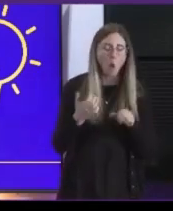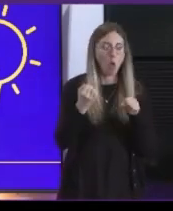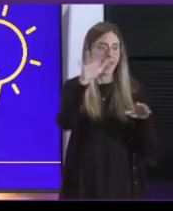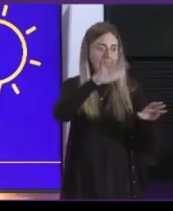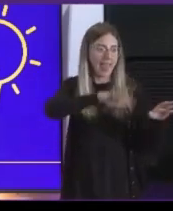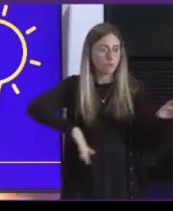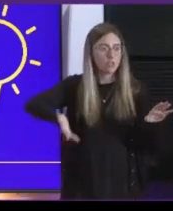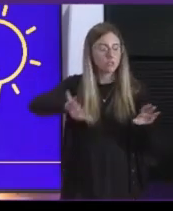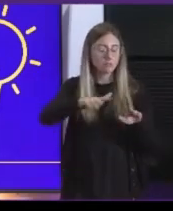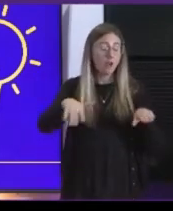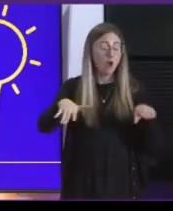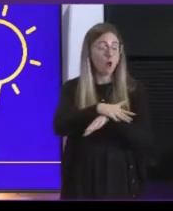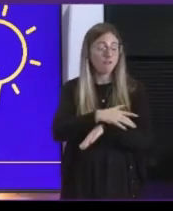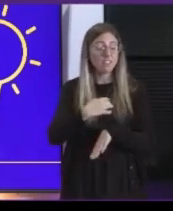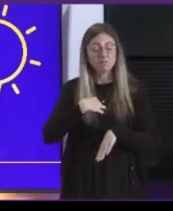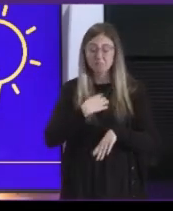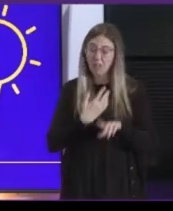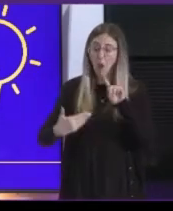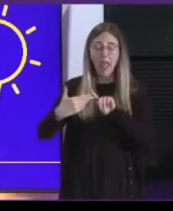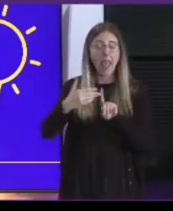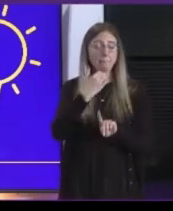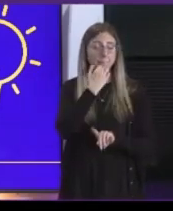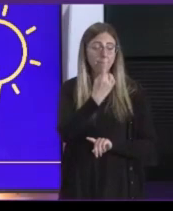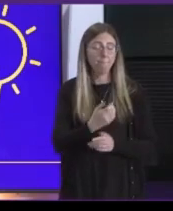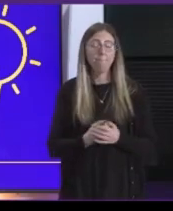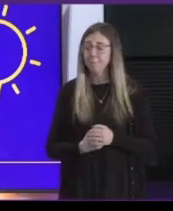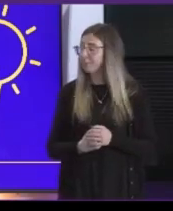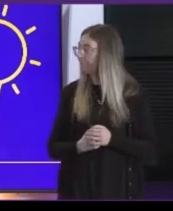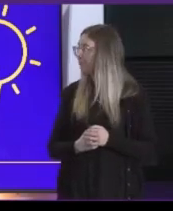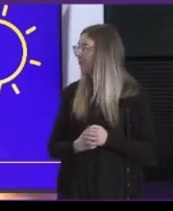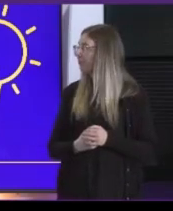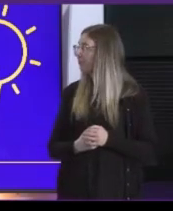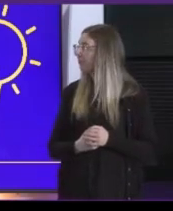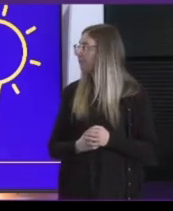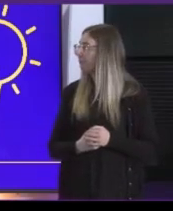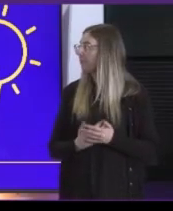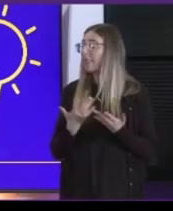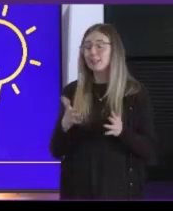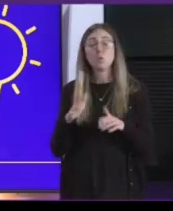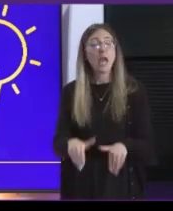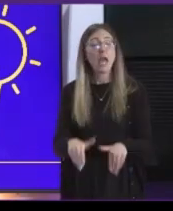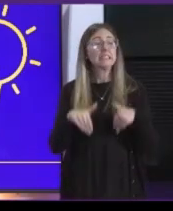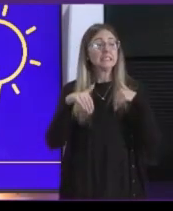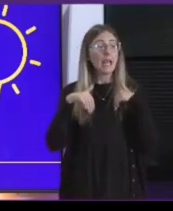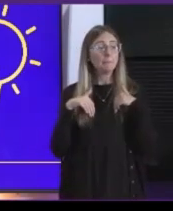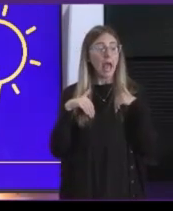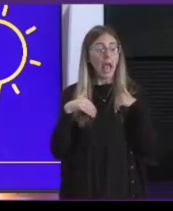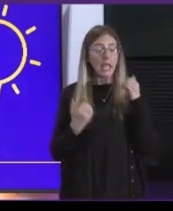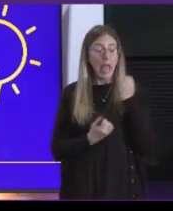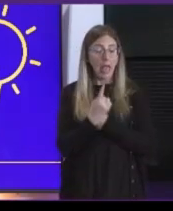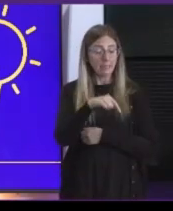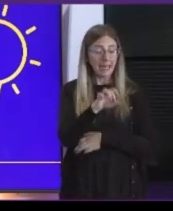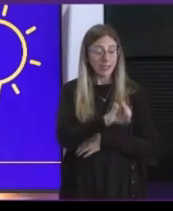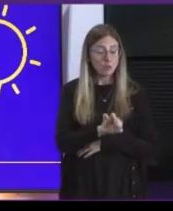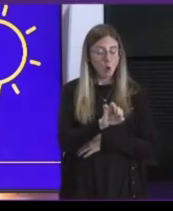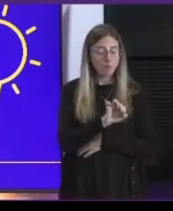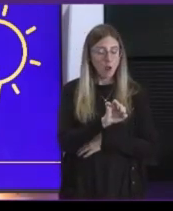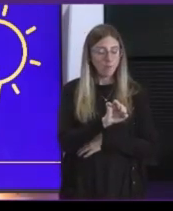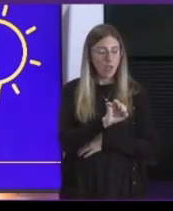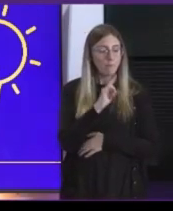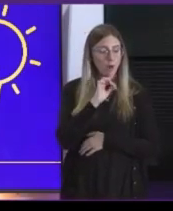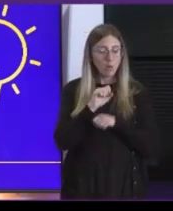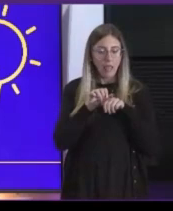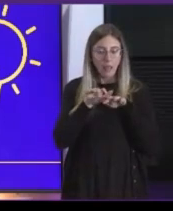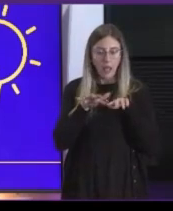geographies is something that we strive to do. Yeah, and I think that's the point about sort of sitting back and thinking, of course it's happening in Europe, but it's gonna have this